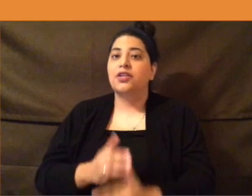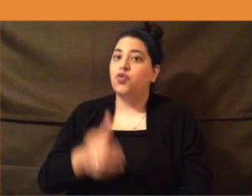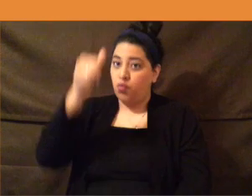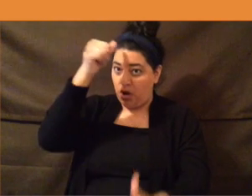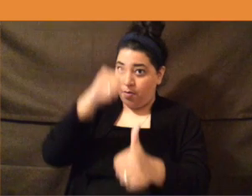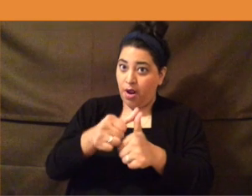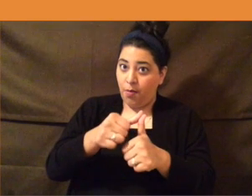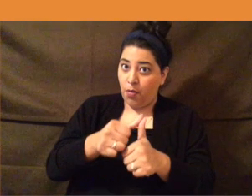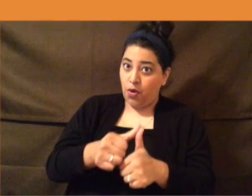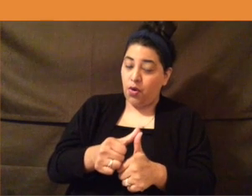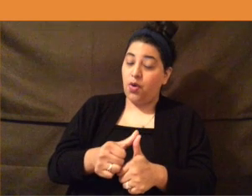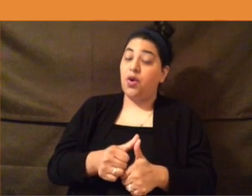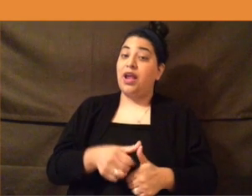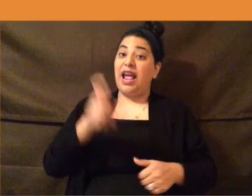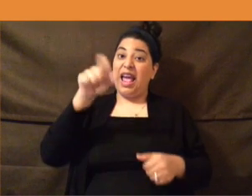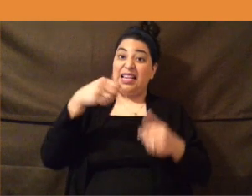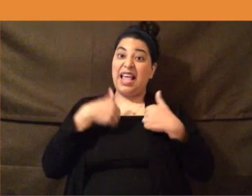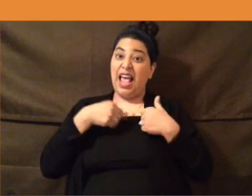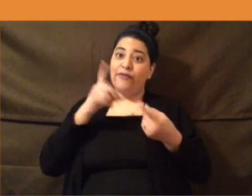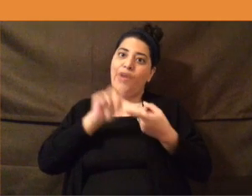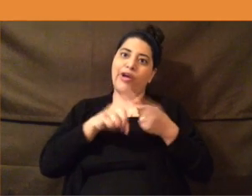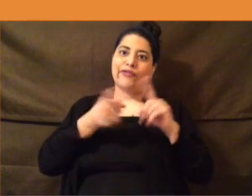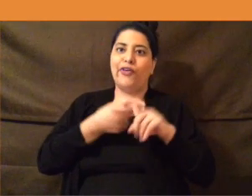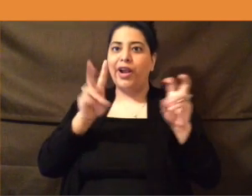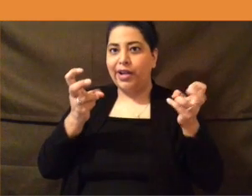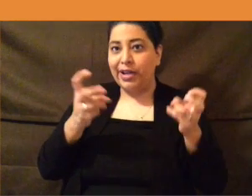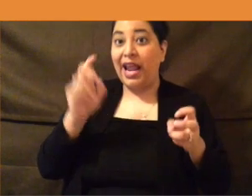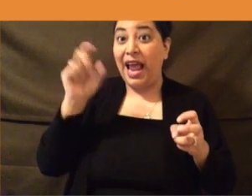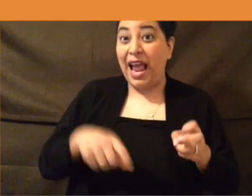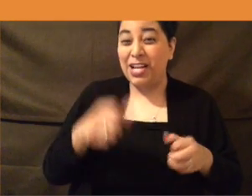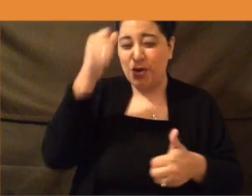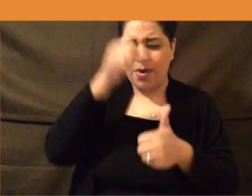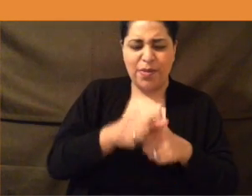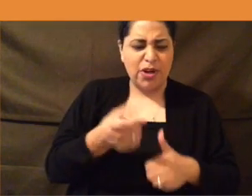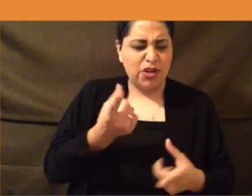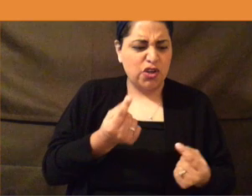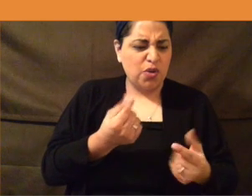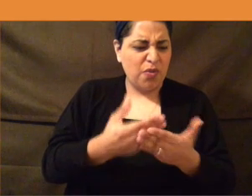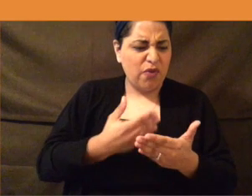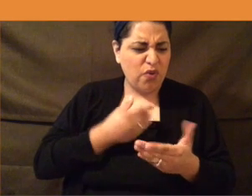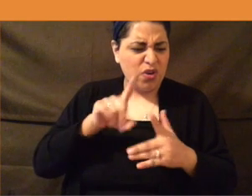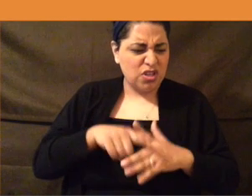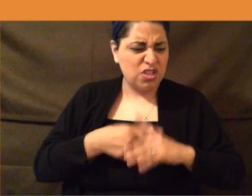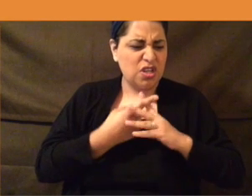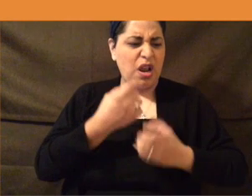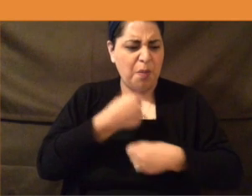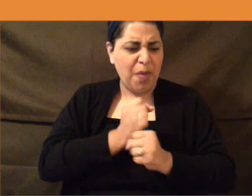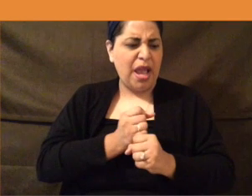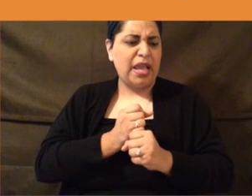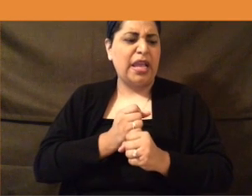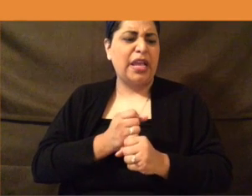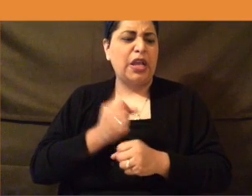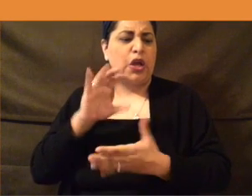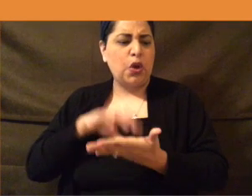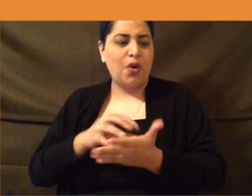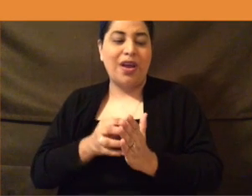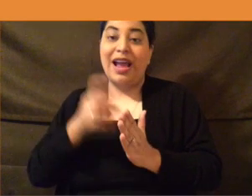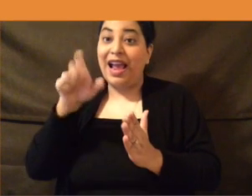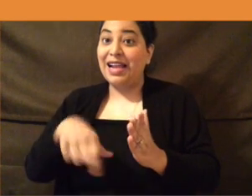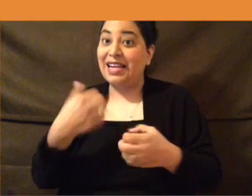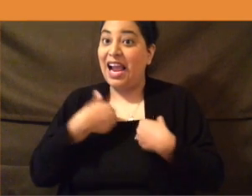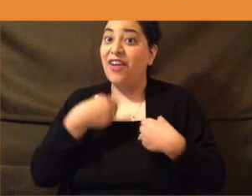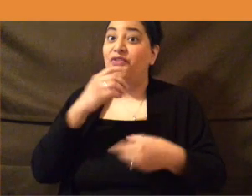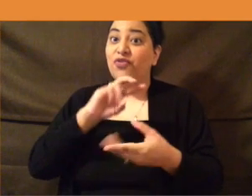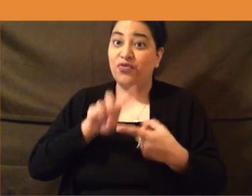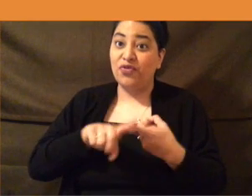that before you start making cookies needs a buddy. I need to know, what do I need to do before I start making cookies? All right. I have to